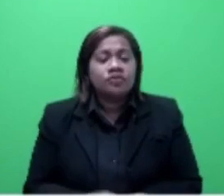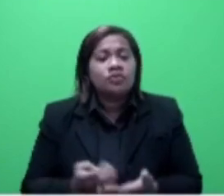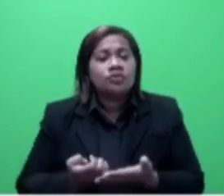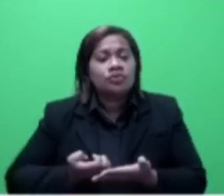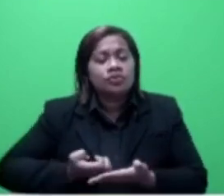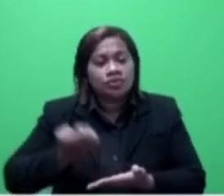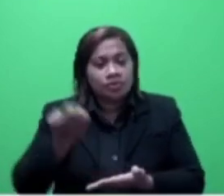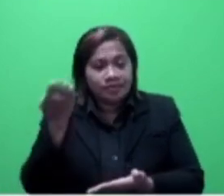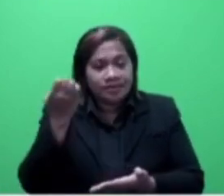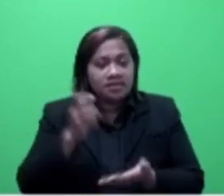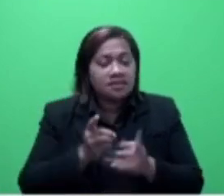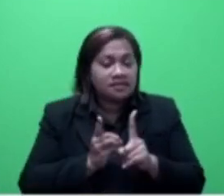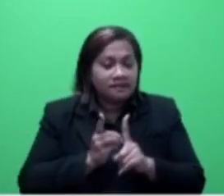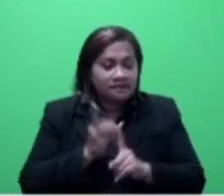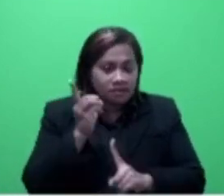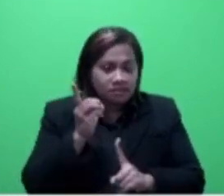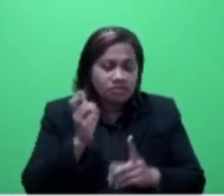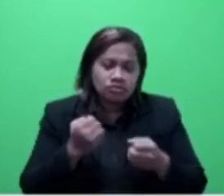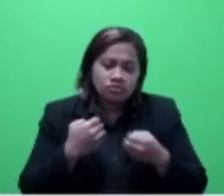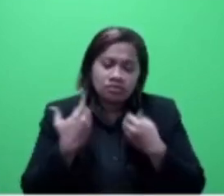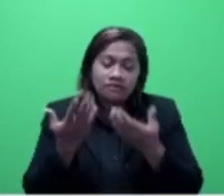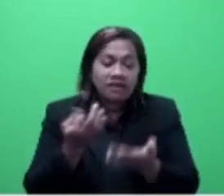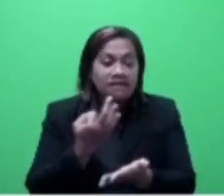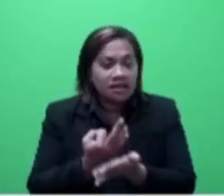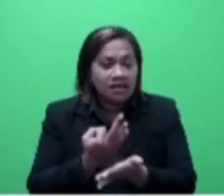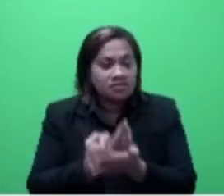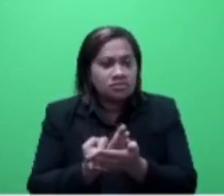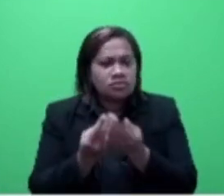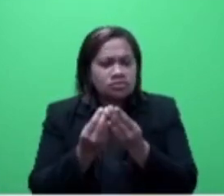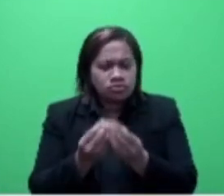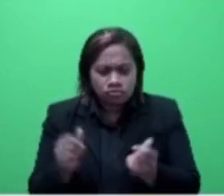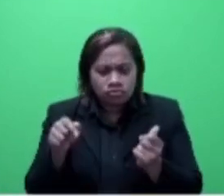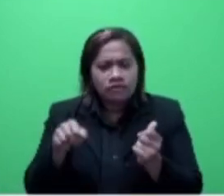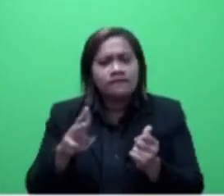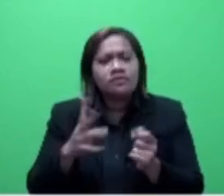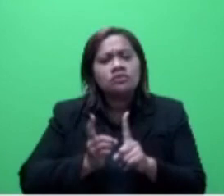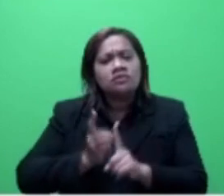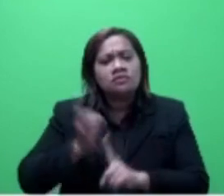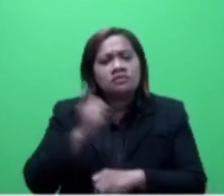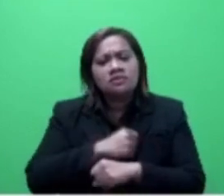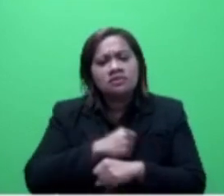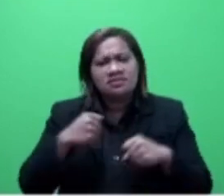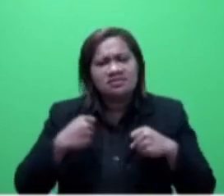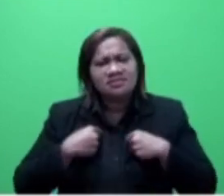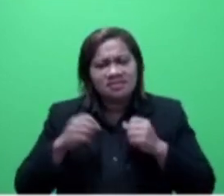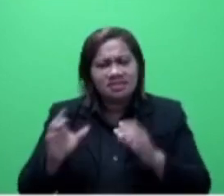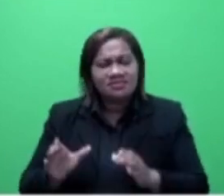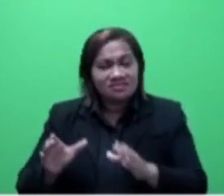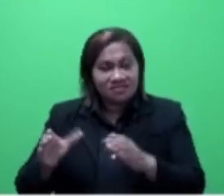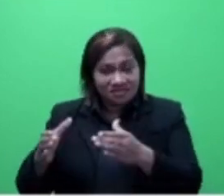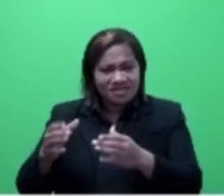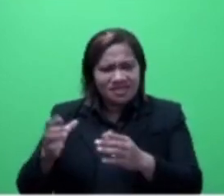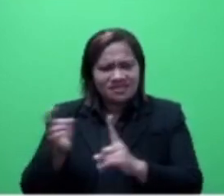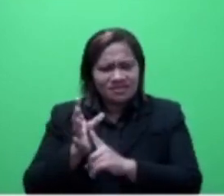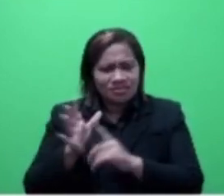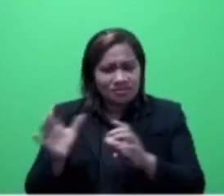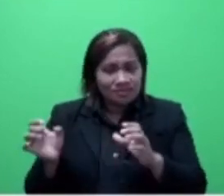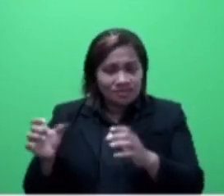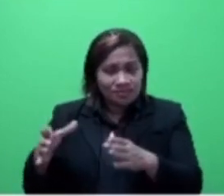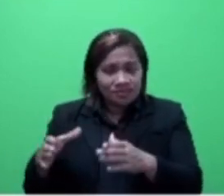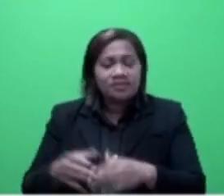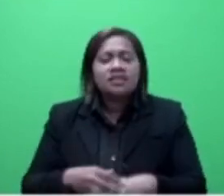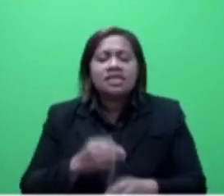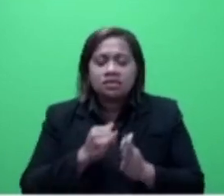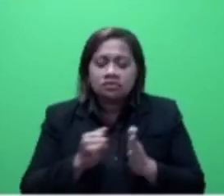development in providing financial solutions for the development of our key sectors. This has been industry, commerce,